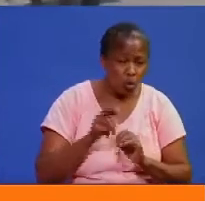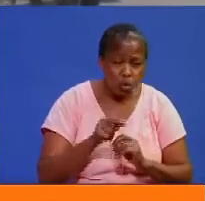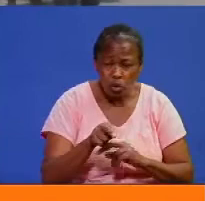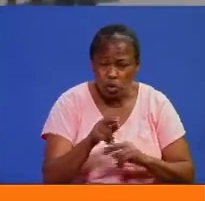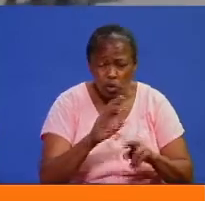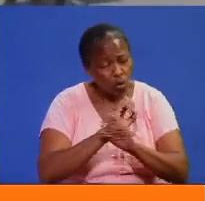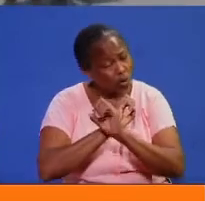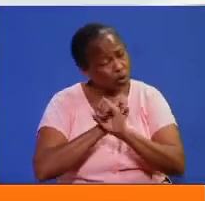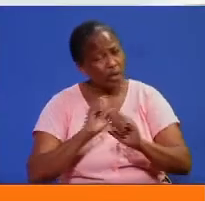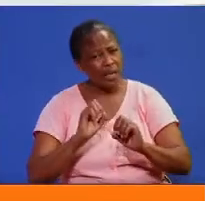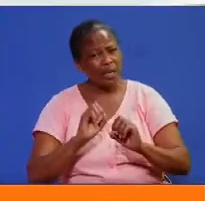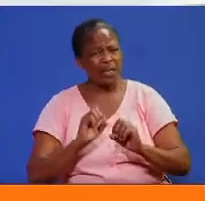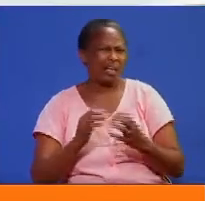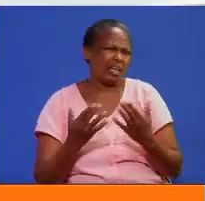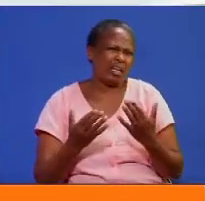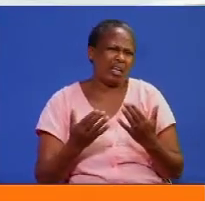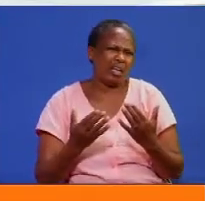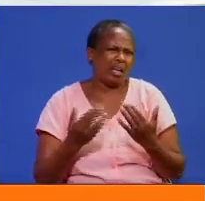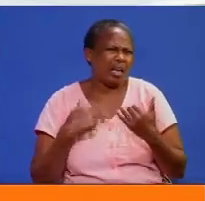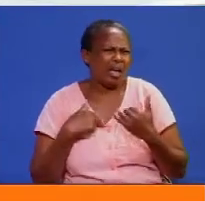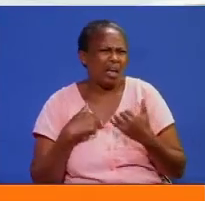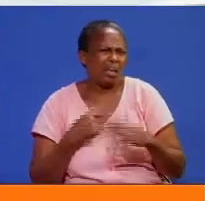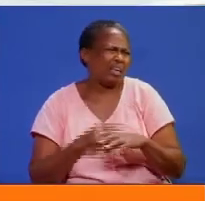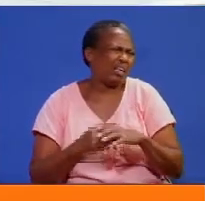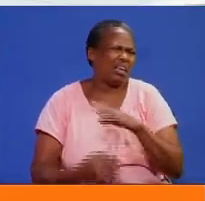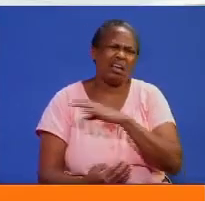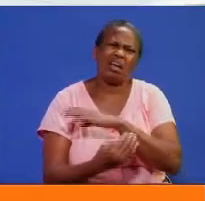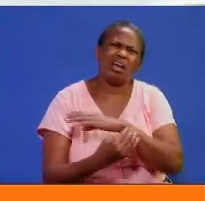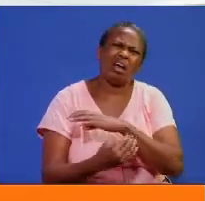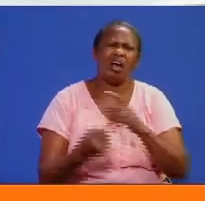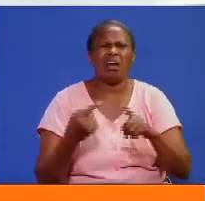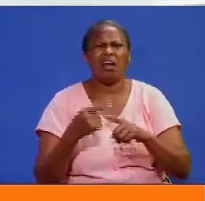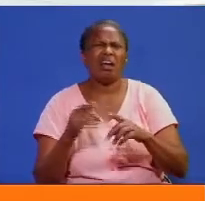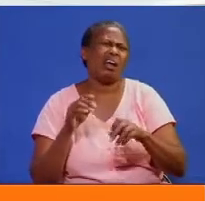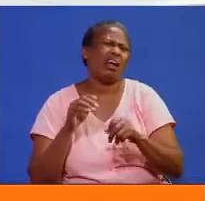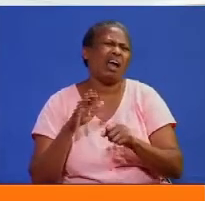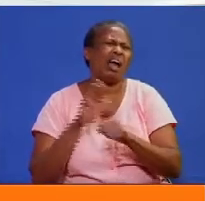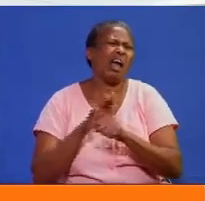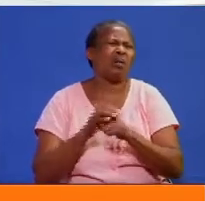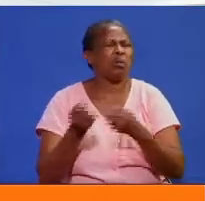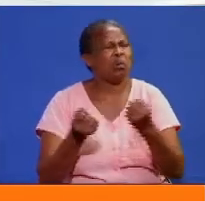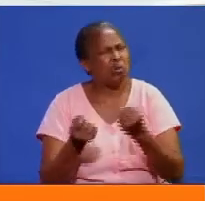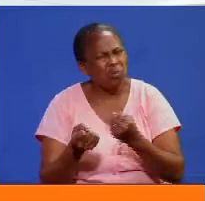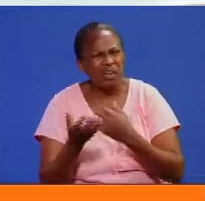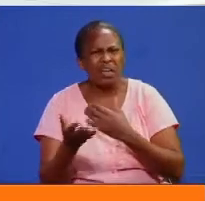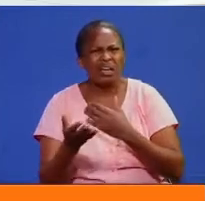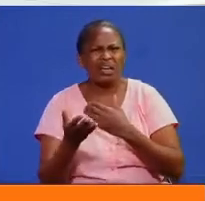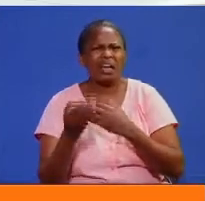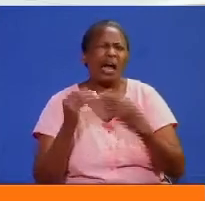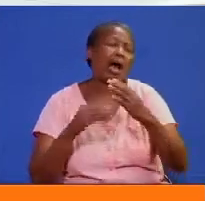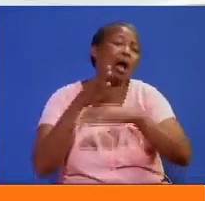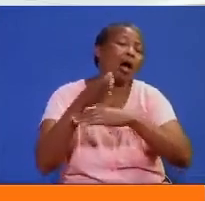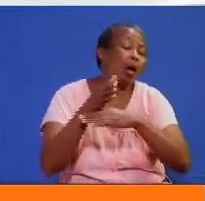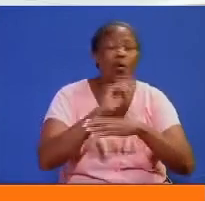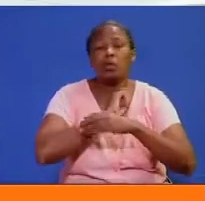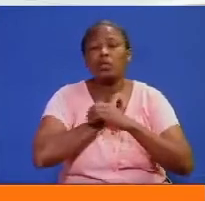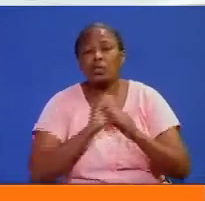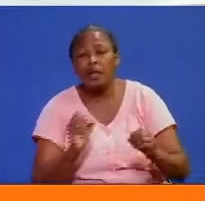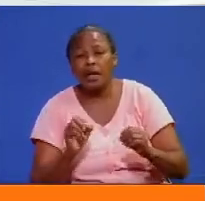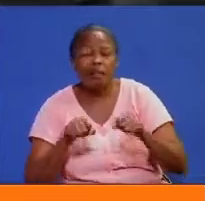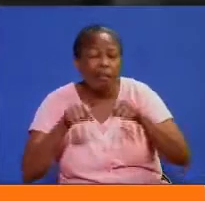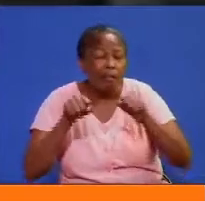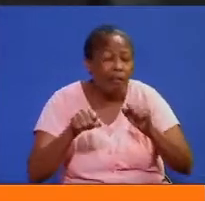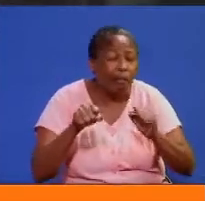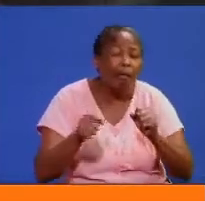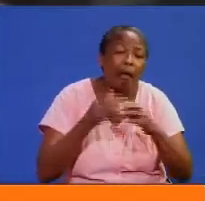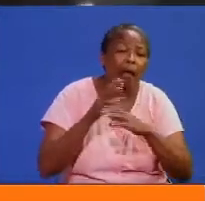sijakunywa mpaka chai kuanzia asubuhi wakati nilikuja hapa gari zimejaa kwa barabara hakuna mahali ya kuvuka hata motorbike hazioni mahali ya